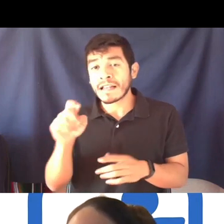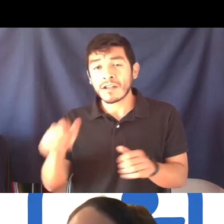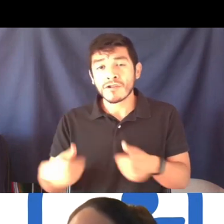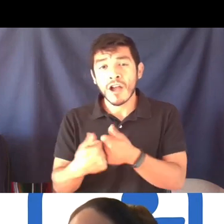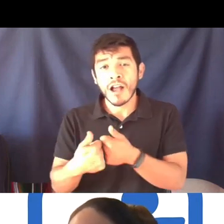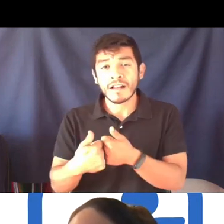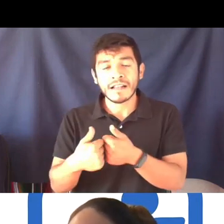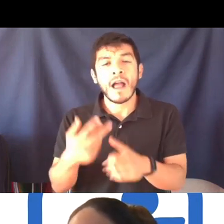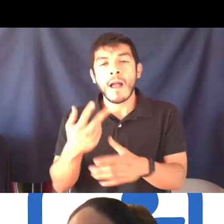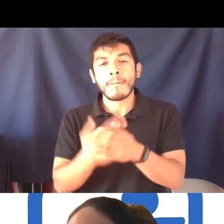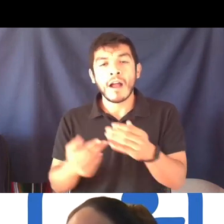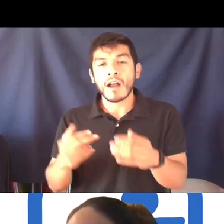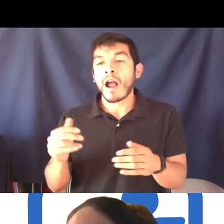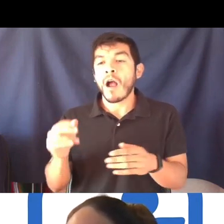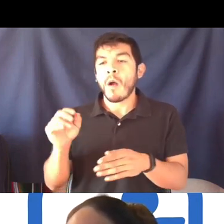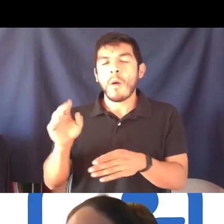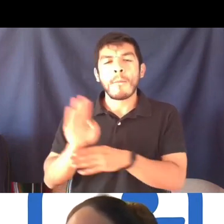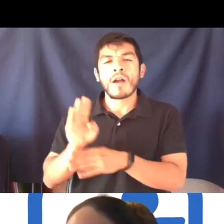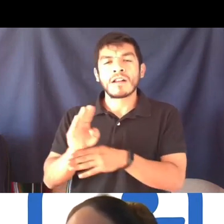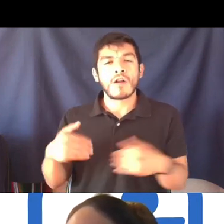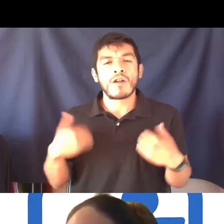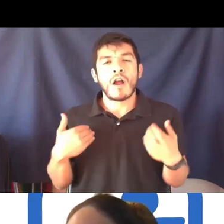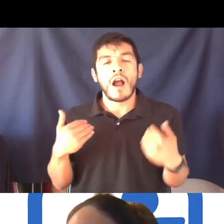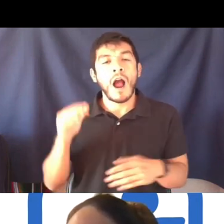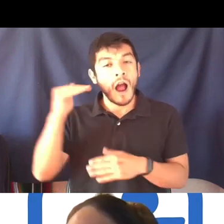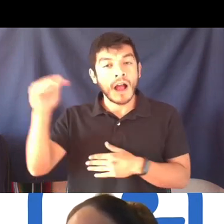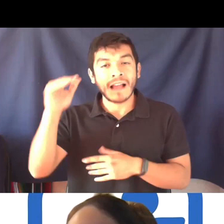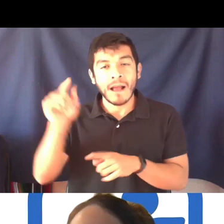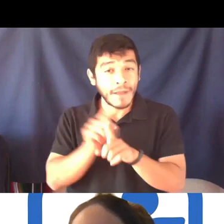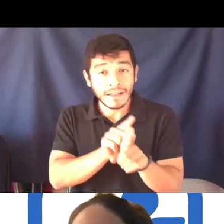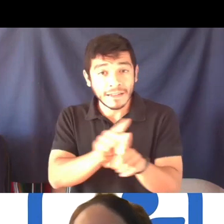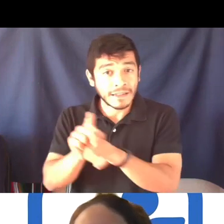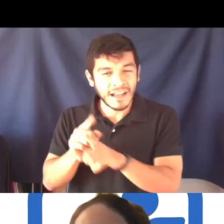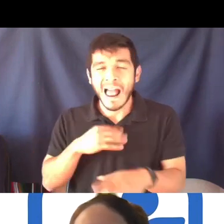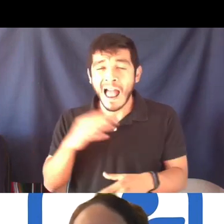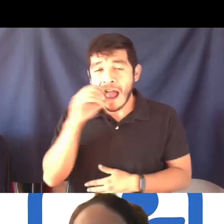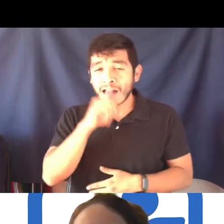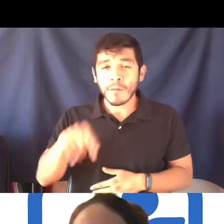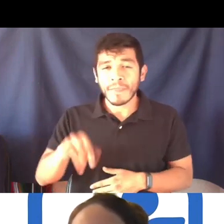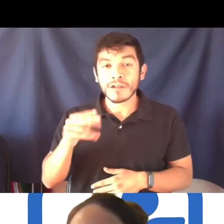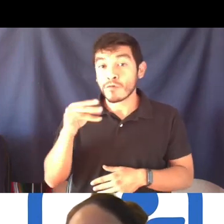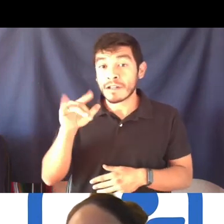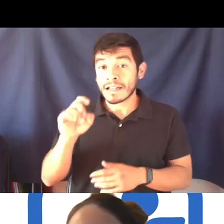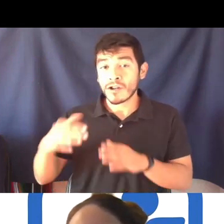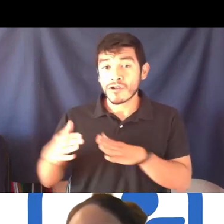adult mentees? And I assume this is unique challenges during this COVID pandemic era.